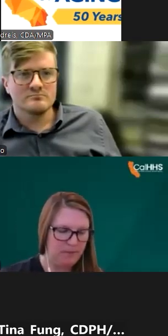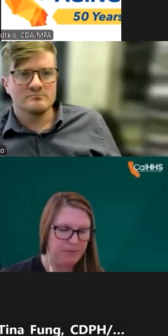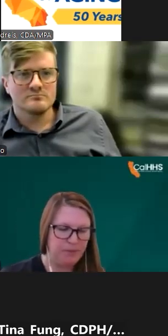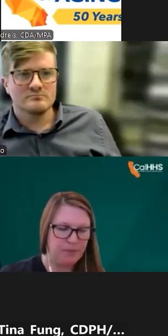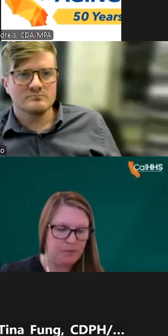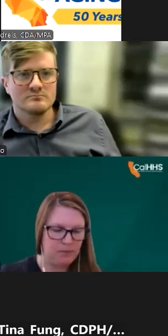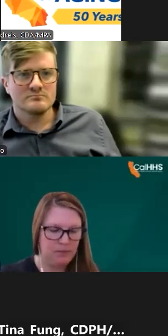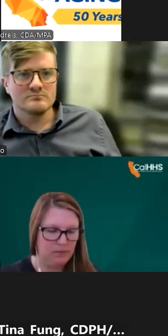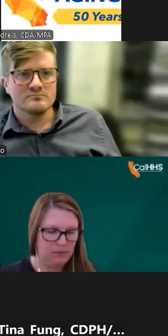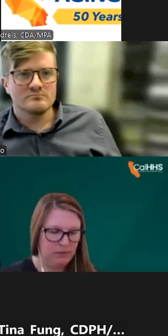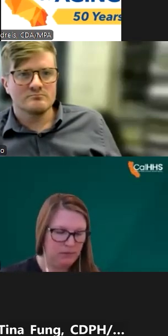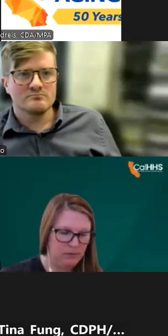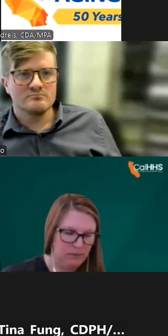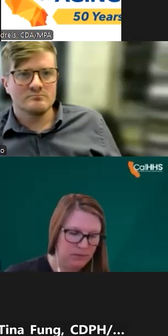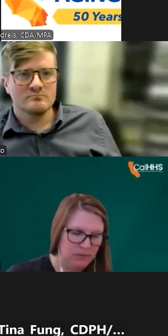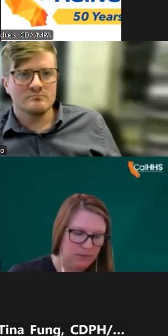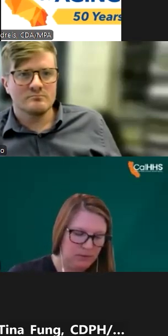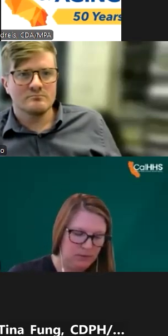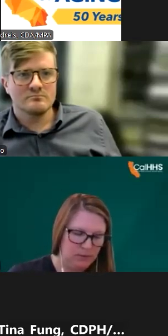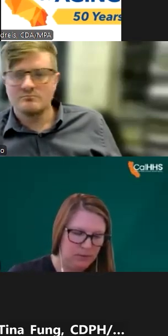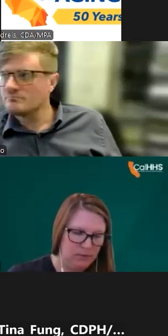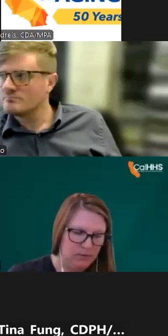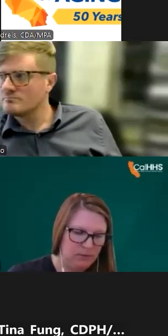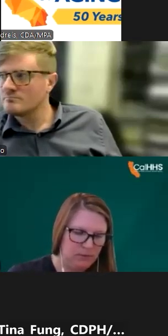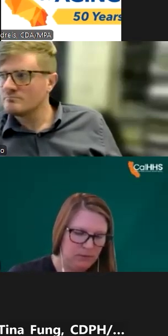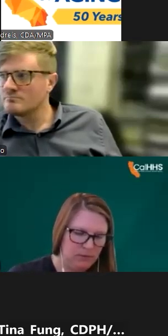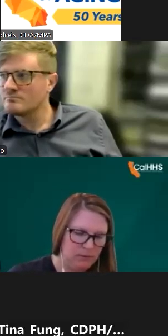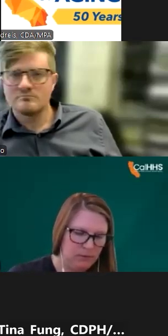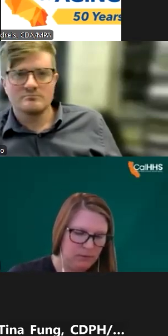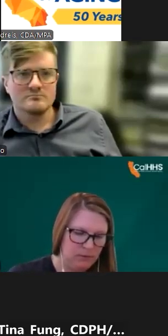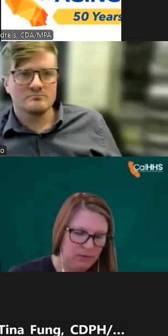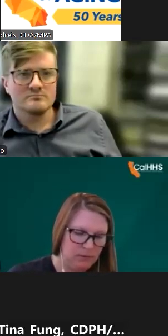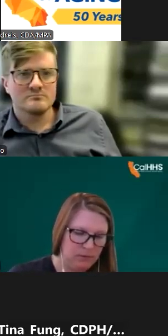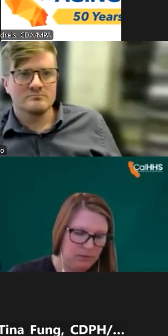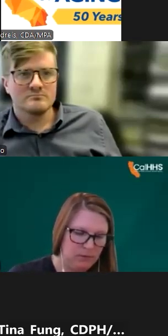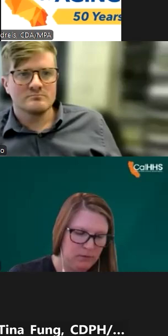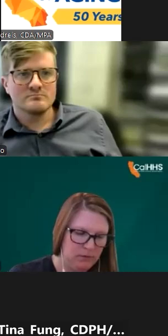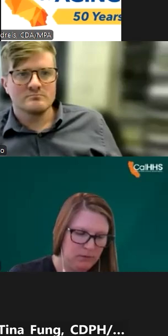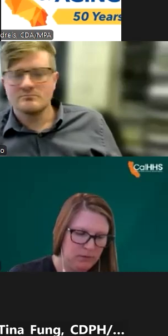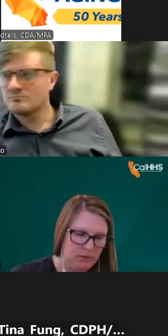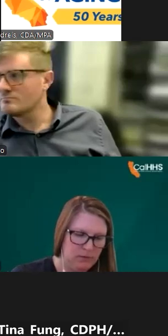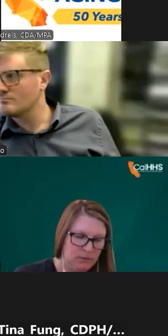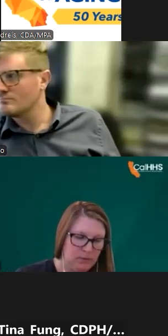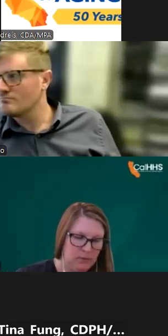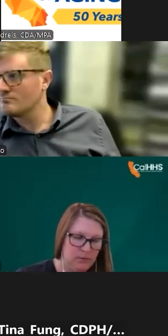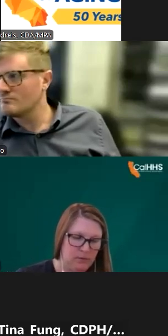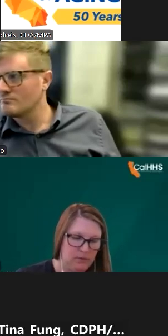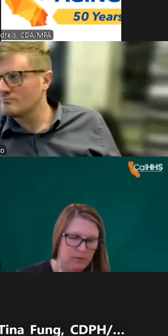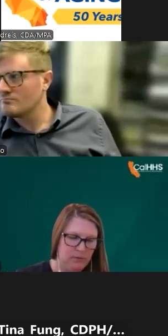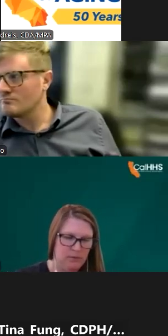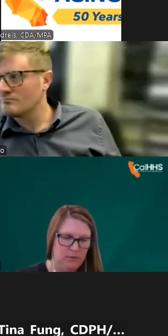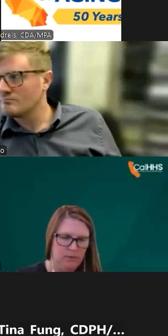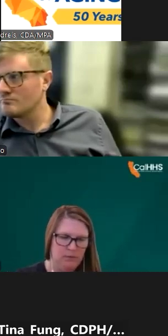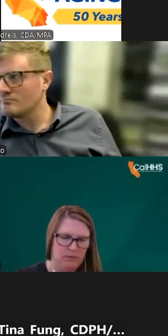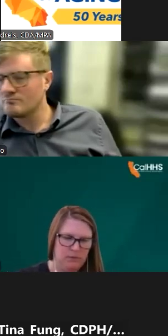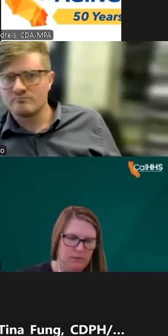for Barbara. Barbara, I see a lot of people now becoming quite aware of